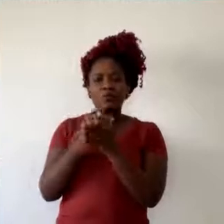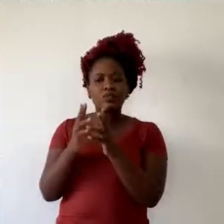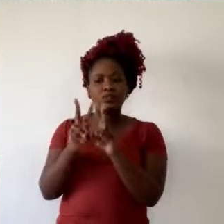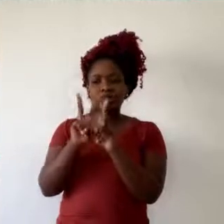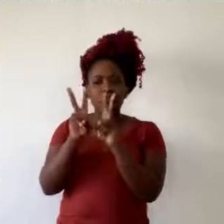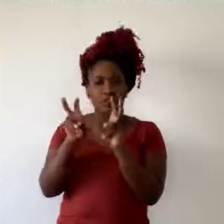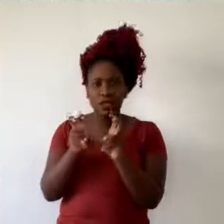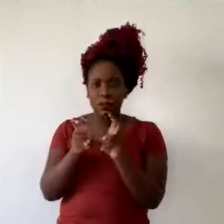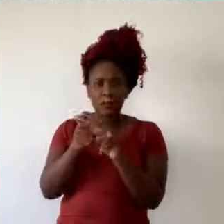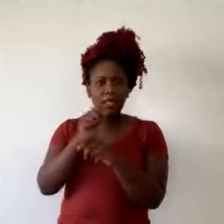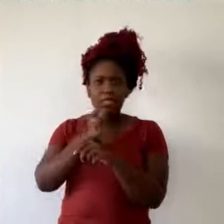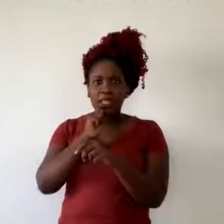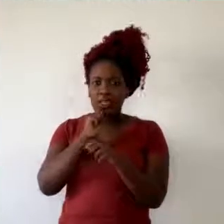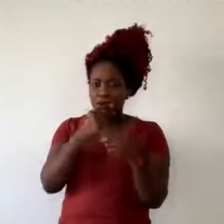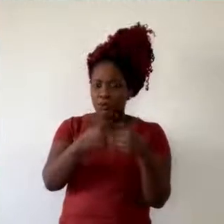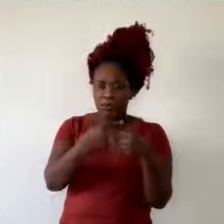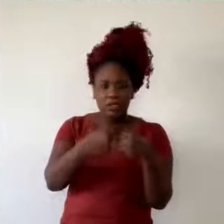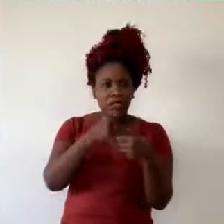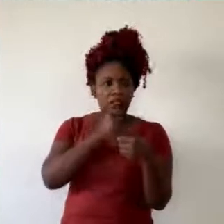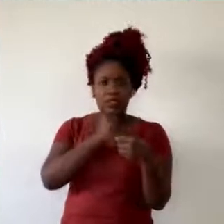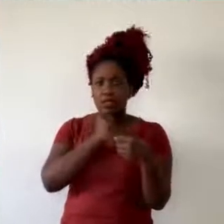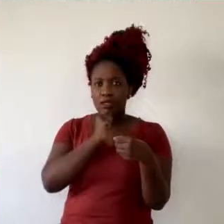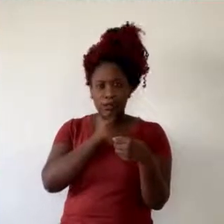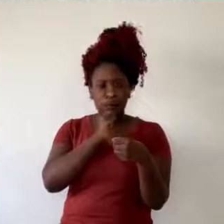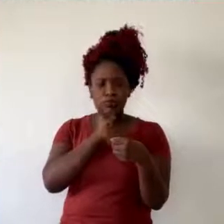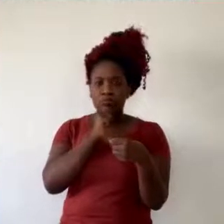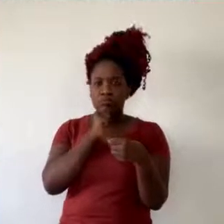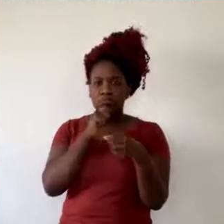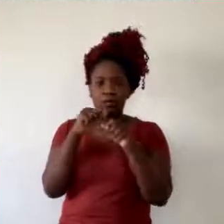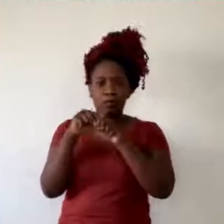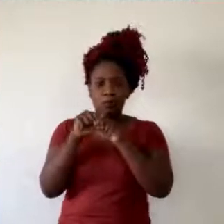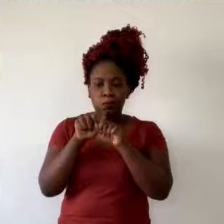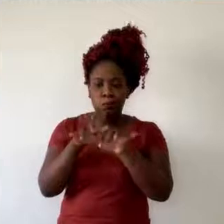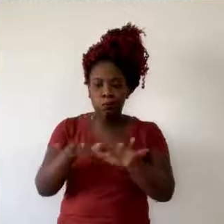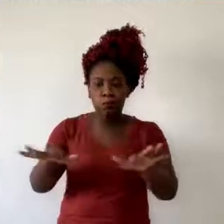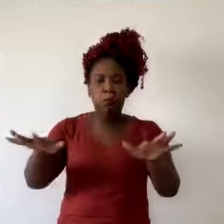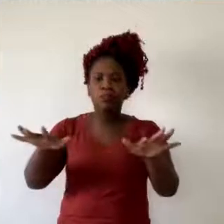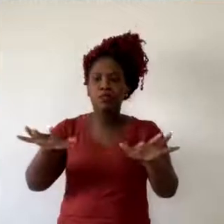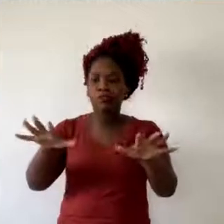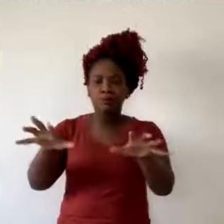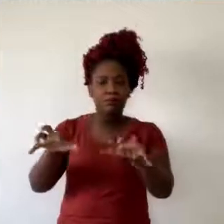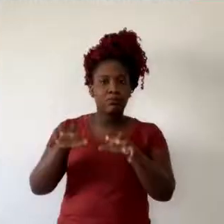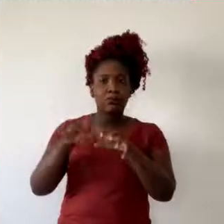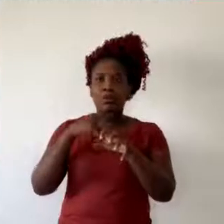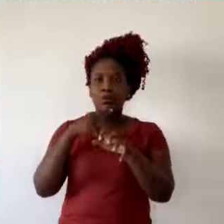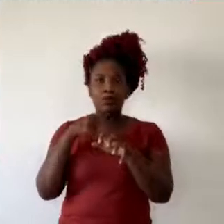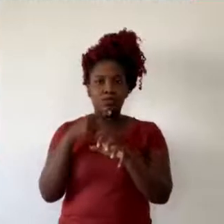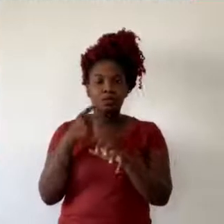conversations do not reach everybody everywhere in all the cities and communities.